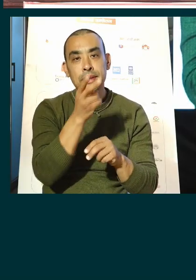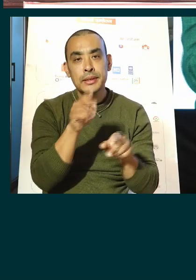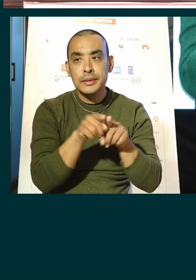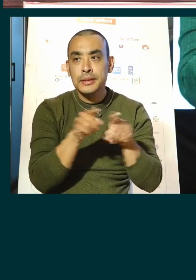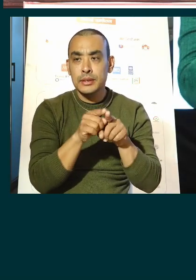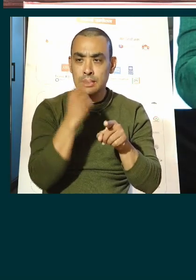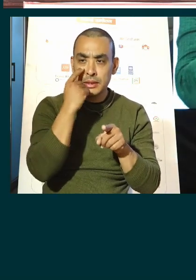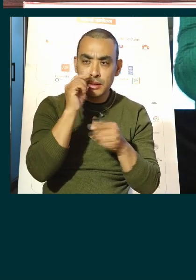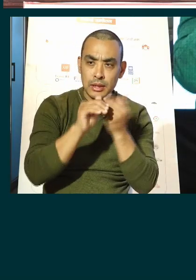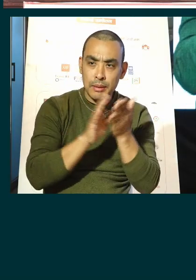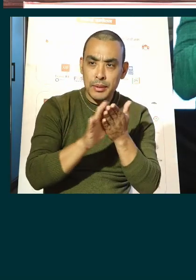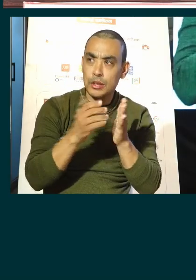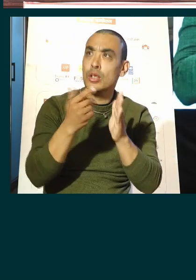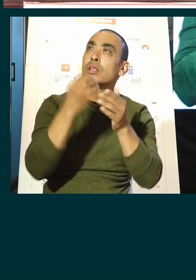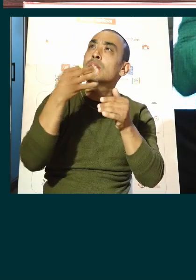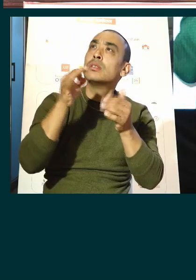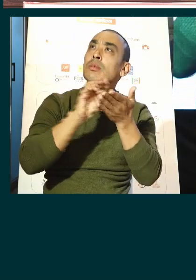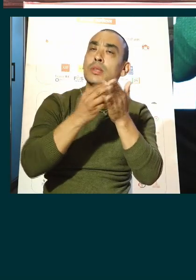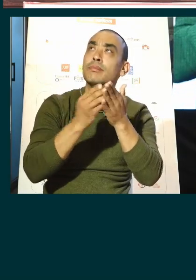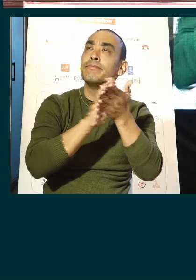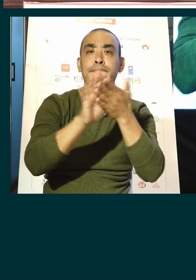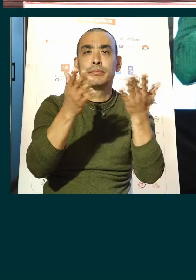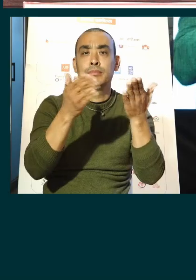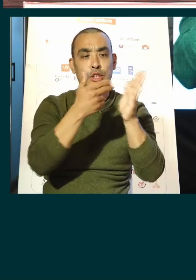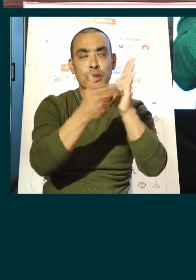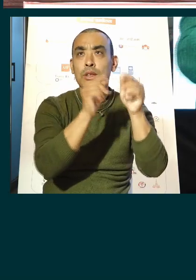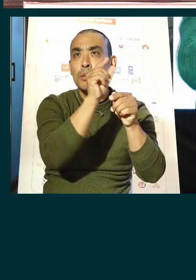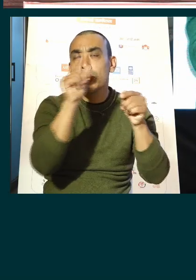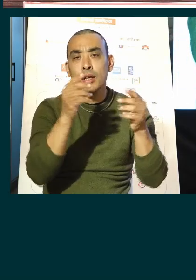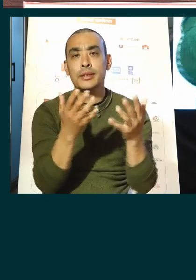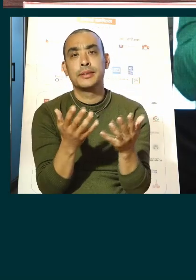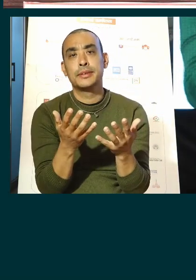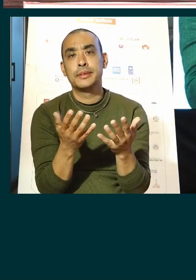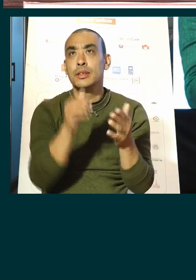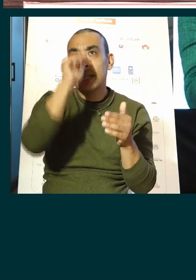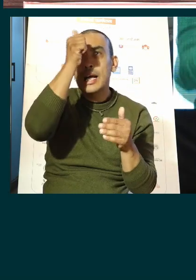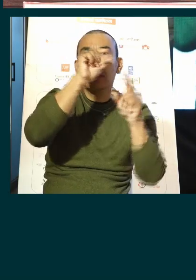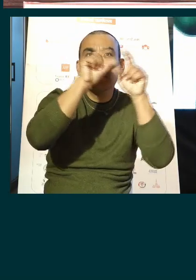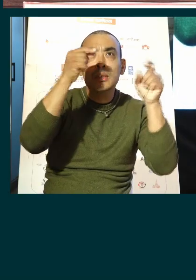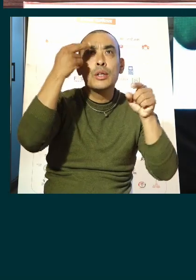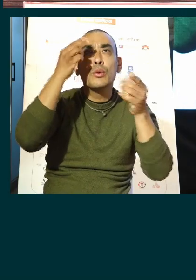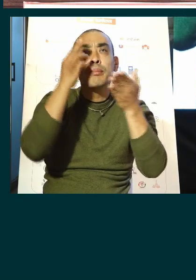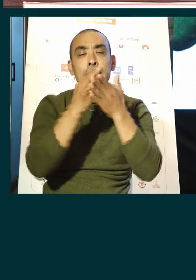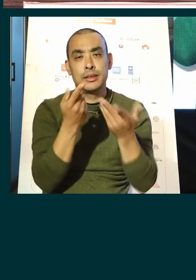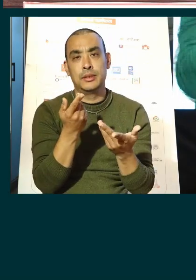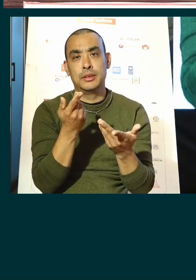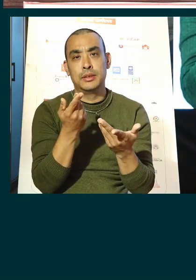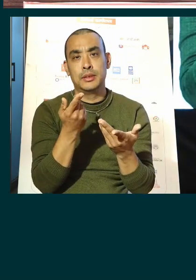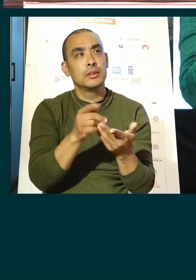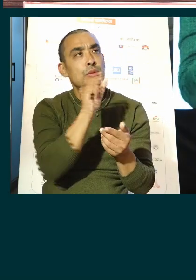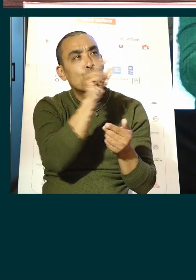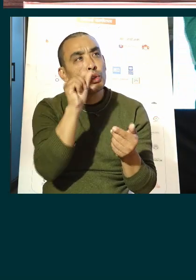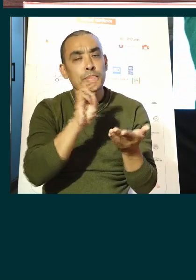visual sign related to menstruation in this dispenser, so there is no pad, there is no red color, just blue, there is not the word for